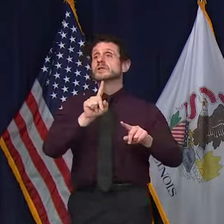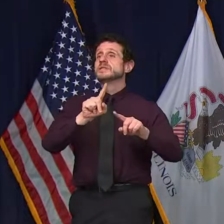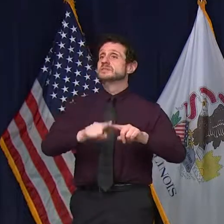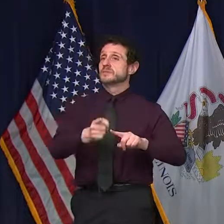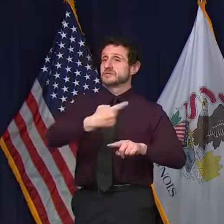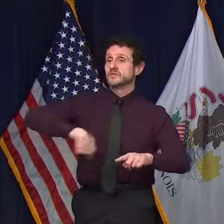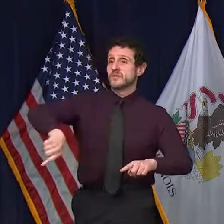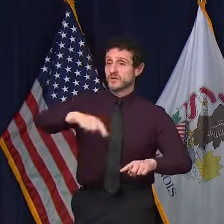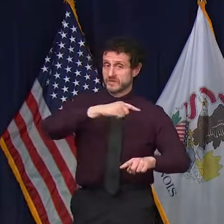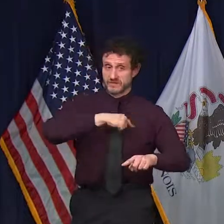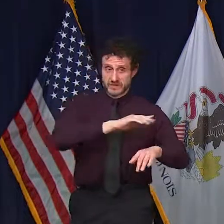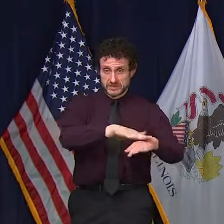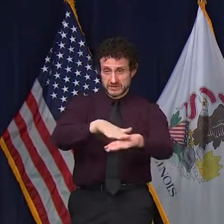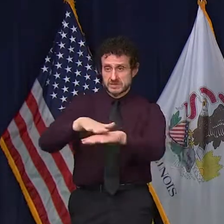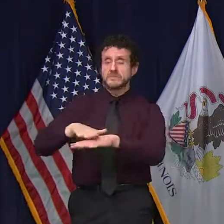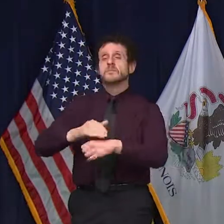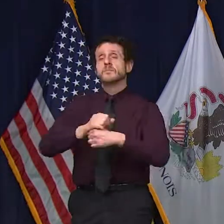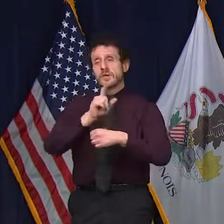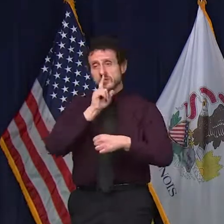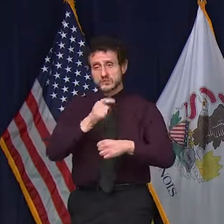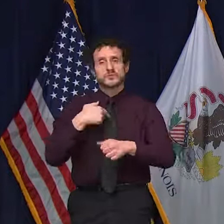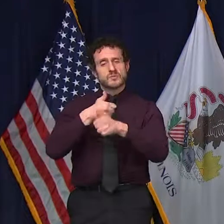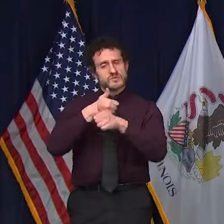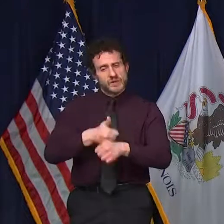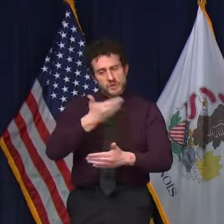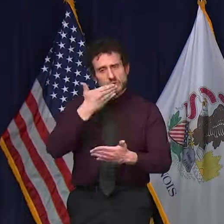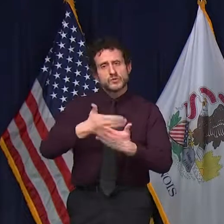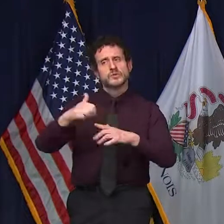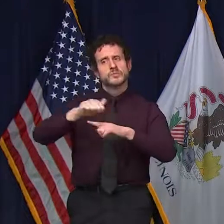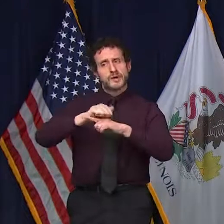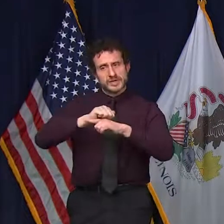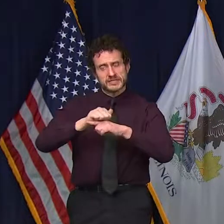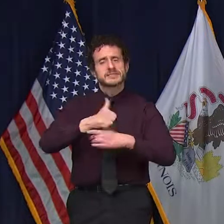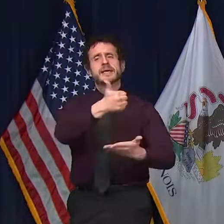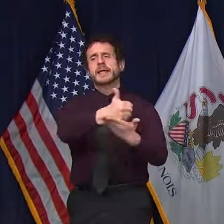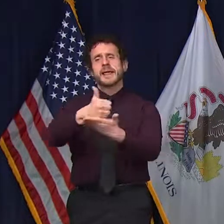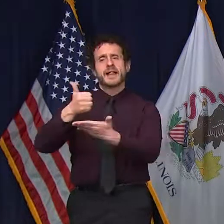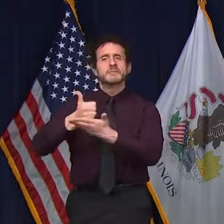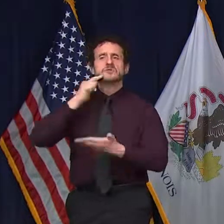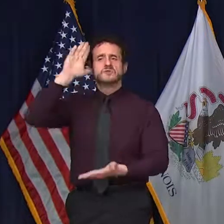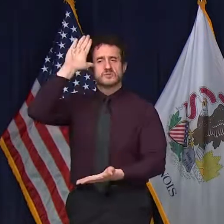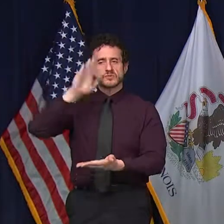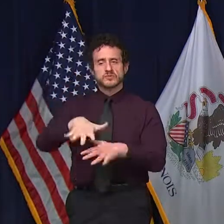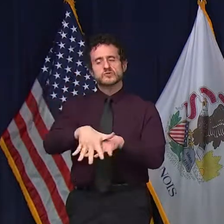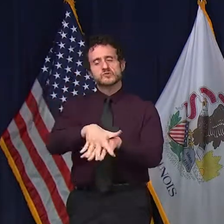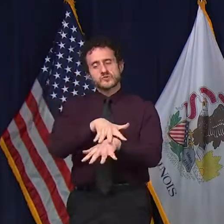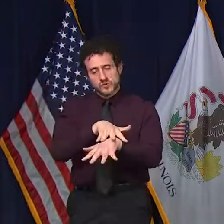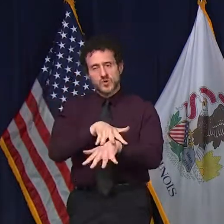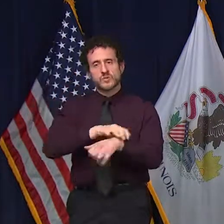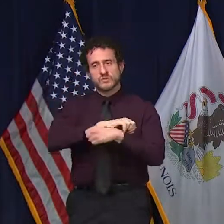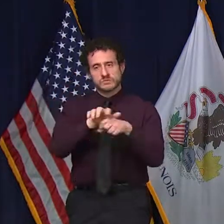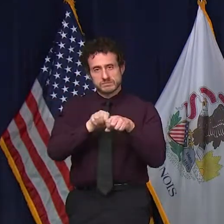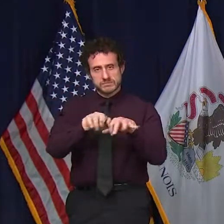us and making sure that we're doing all that we can to decrease the transmission of this